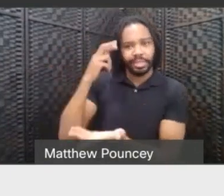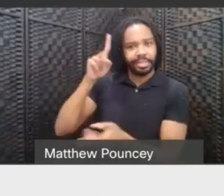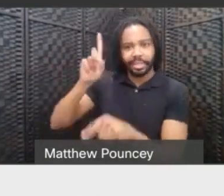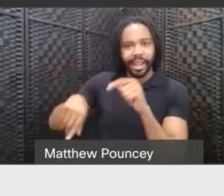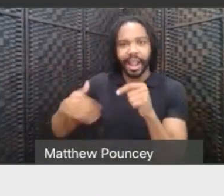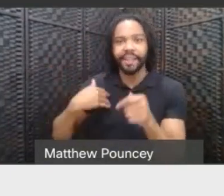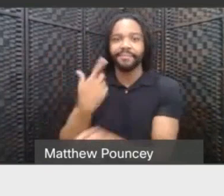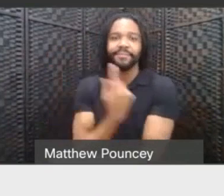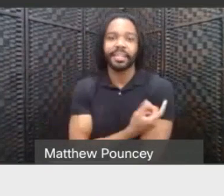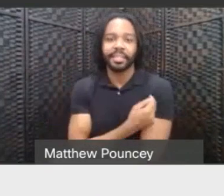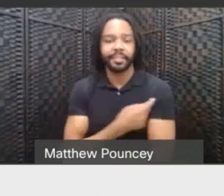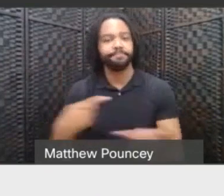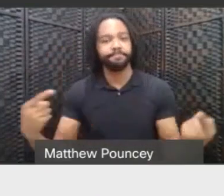vaccinated,